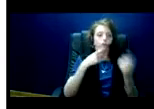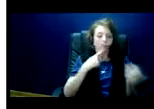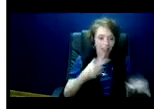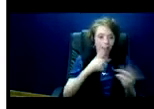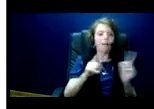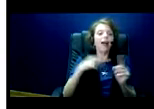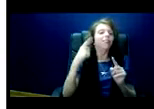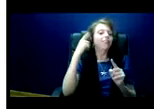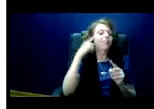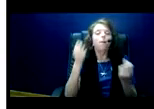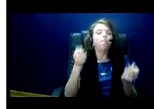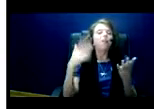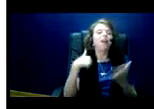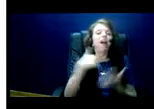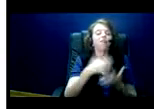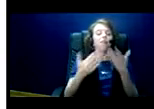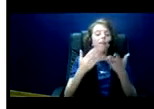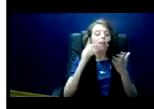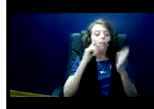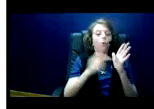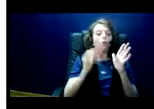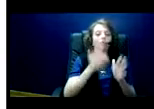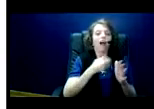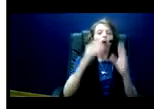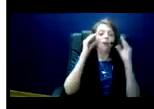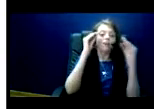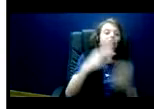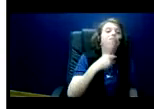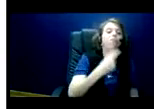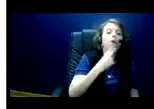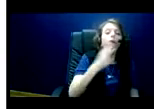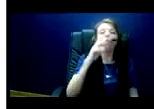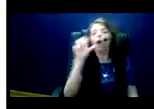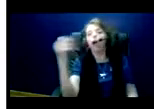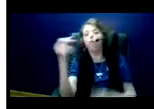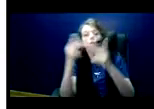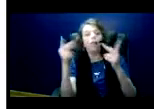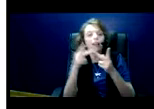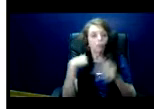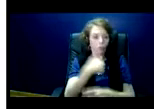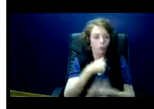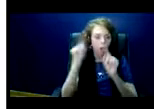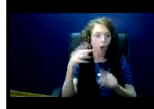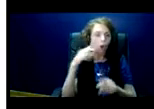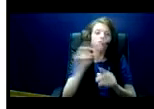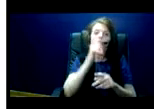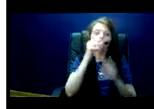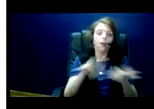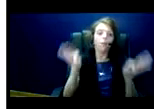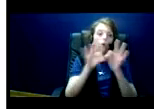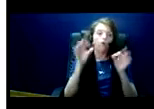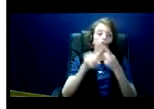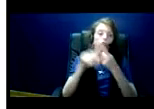I think a lot of us might know sort of our teaching voice or our sort of these other places we go. And I think it's really important to bring your